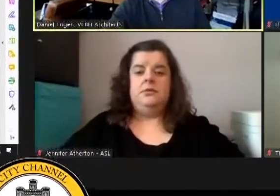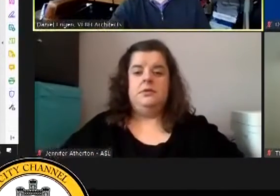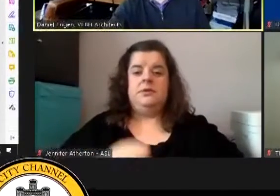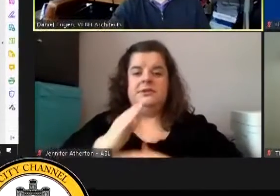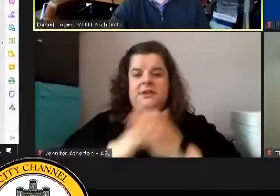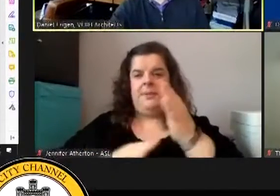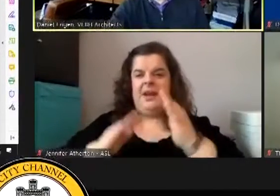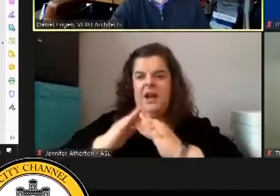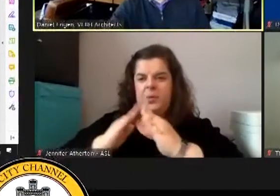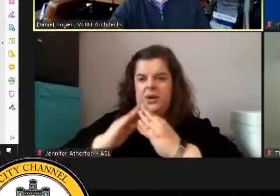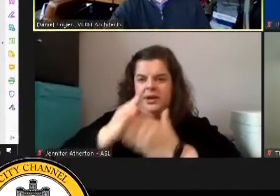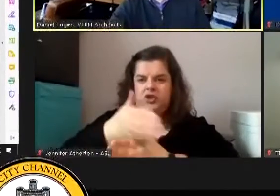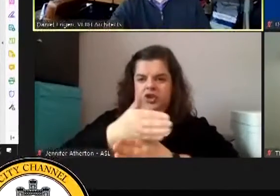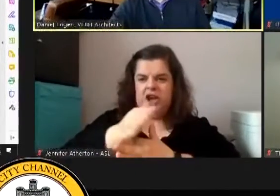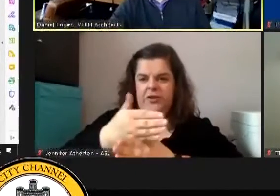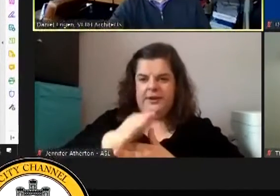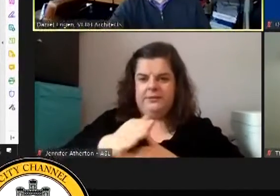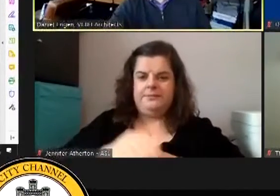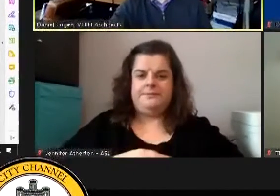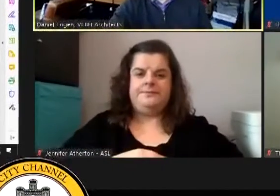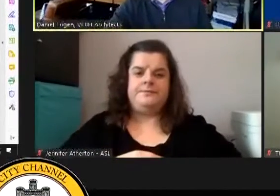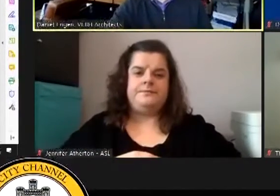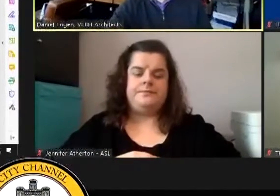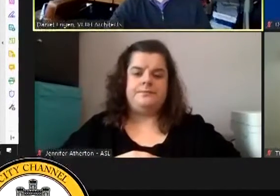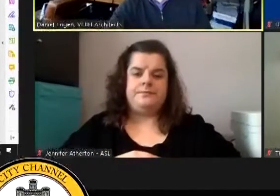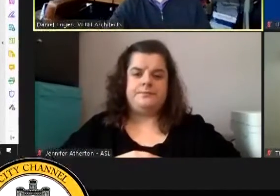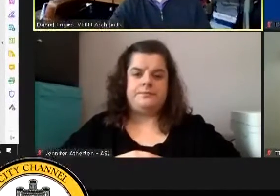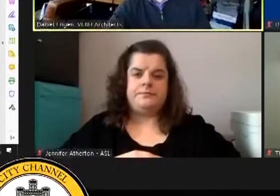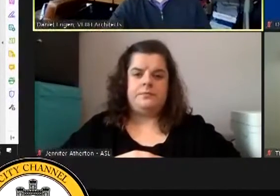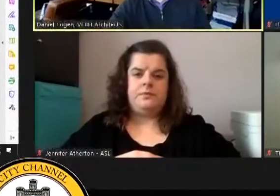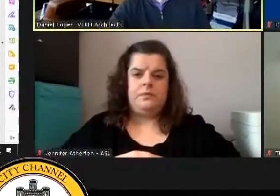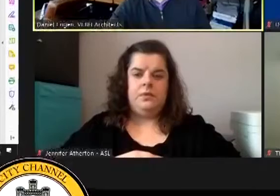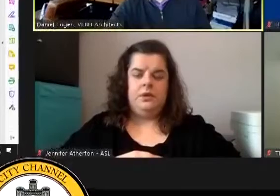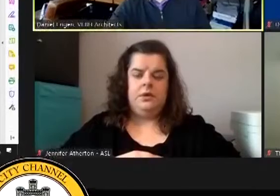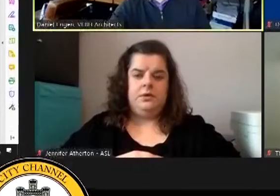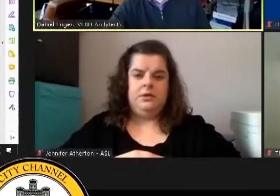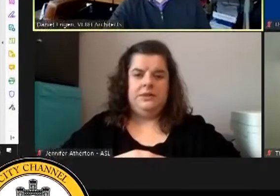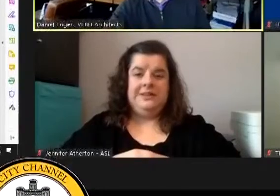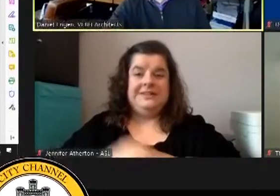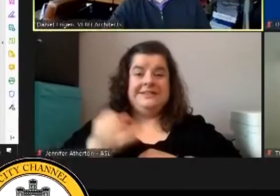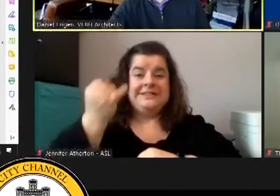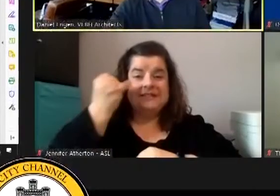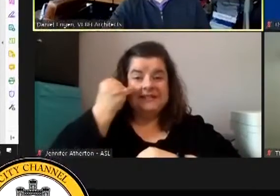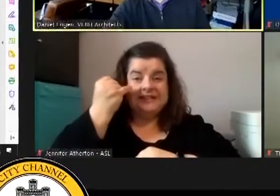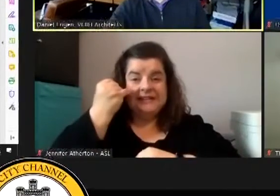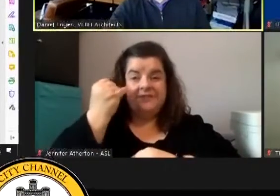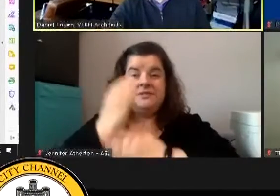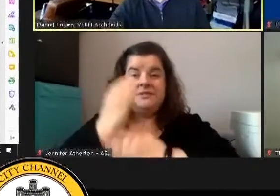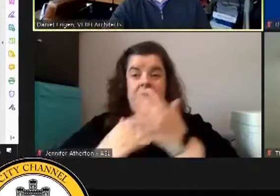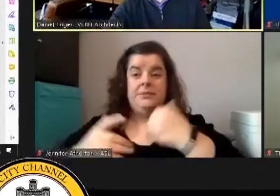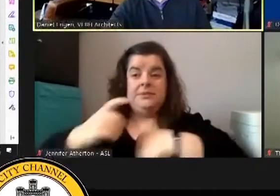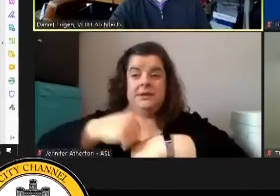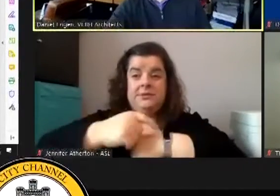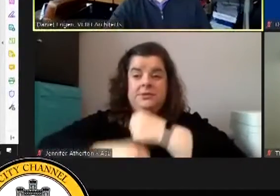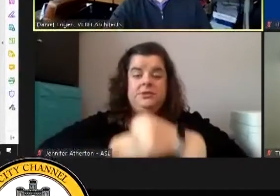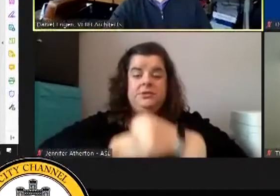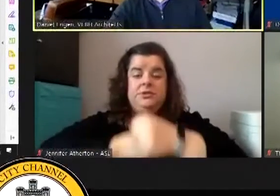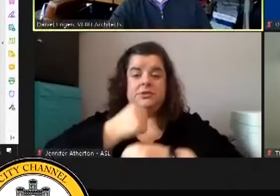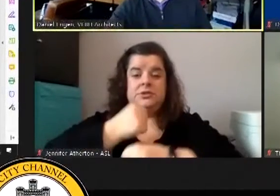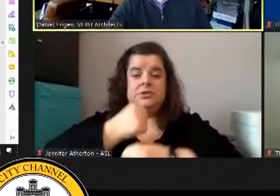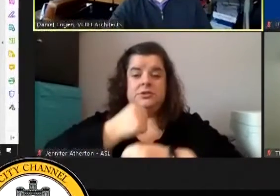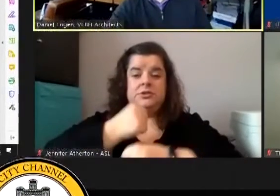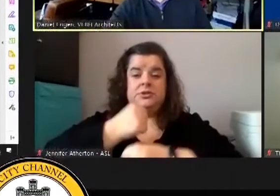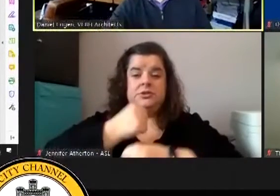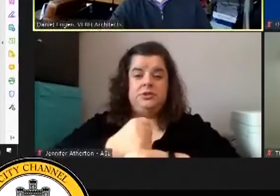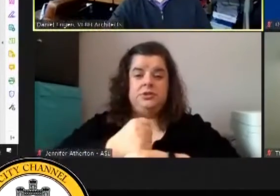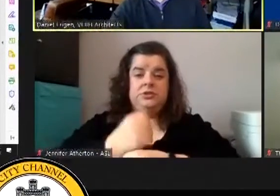on. And then if there ever, occasionally there are a couple times a year, some events that the